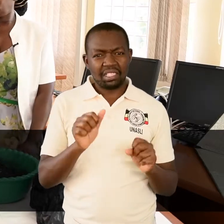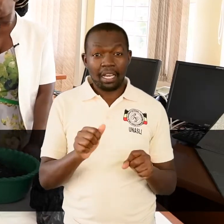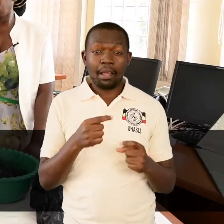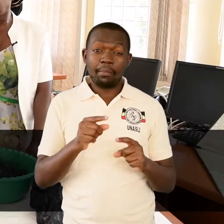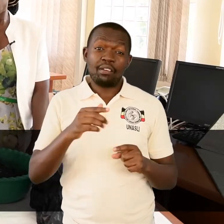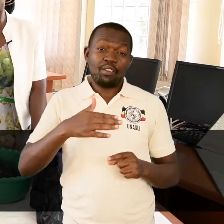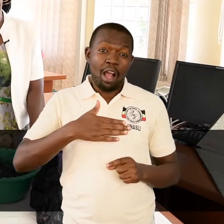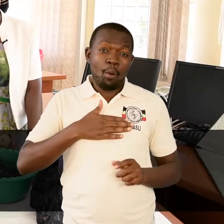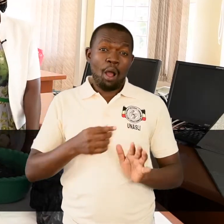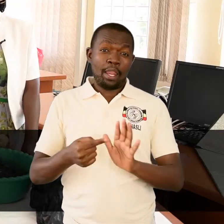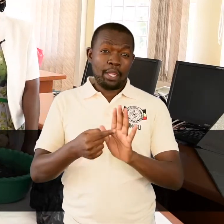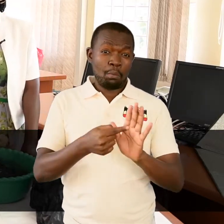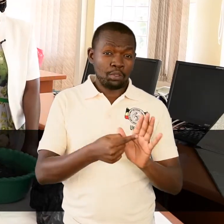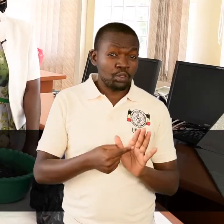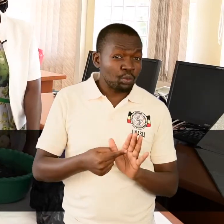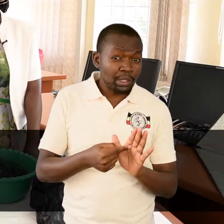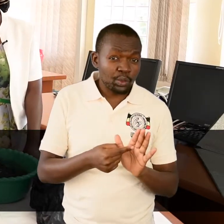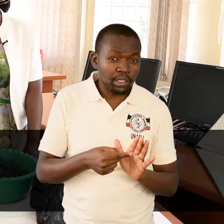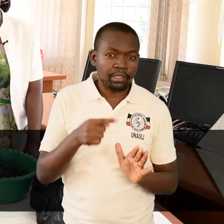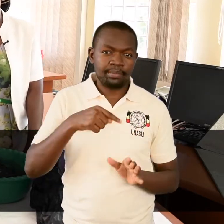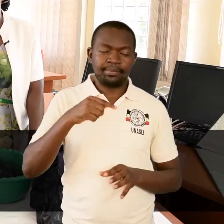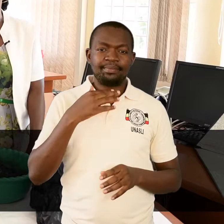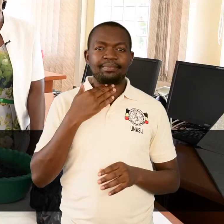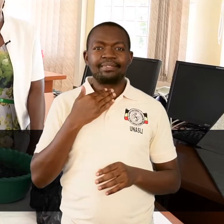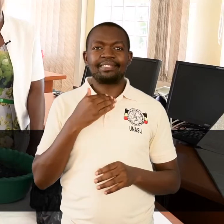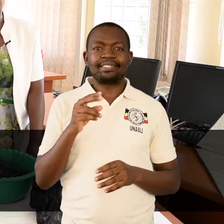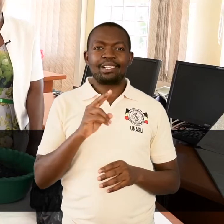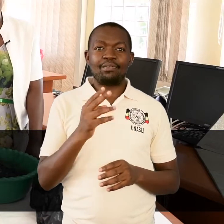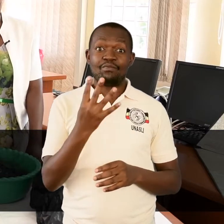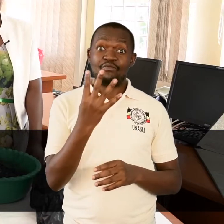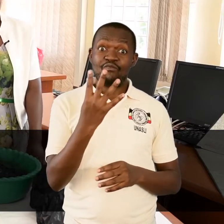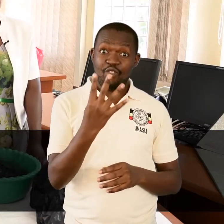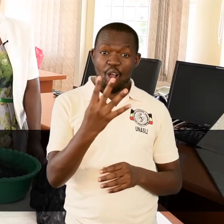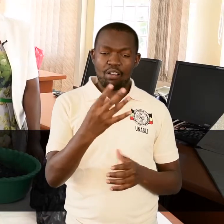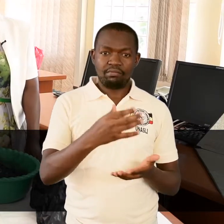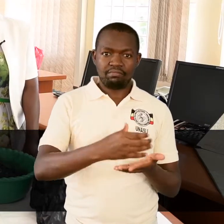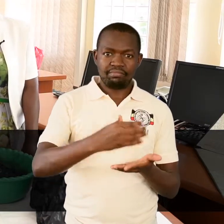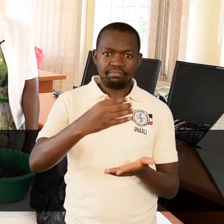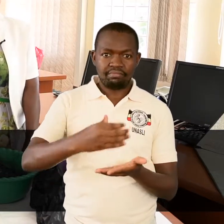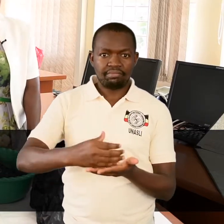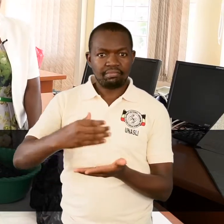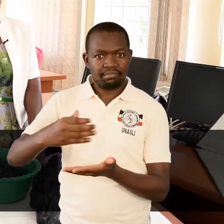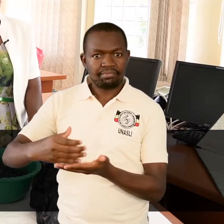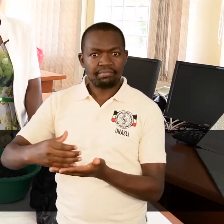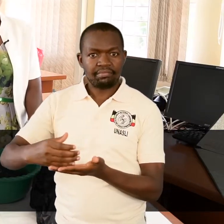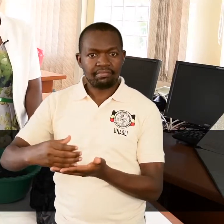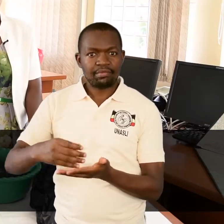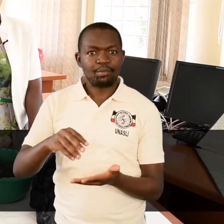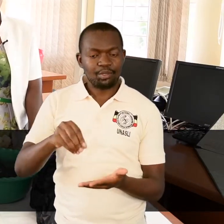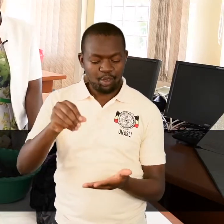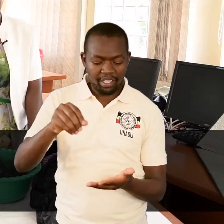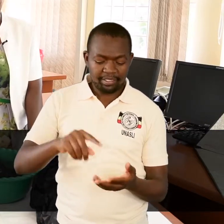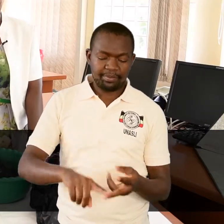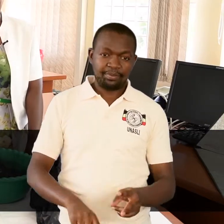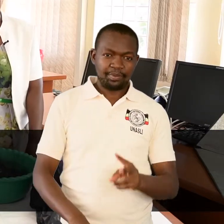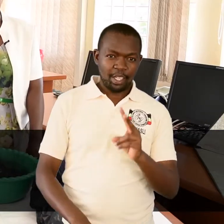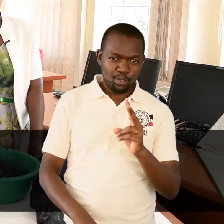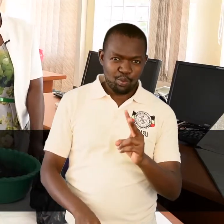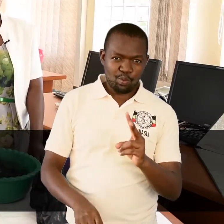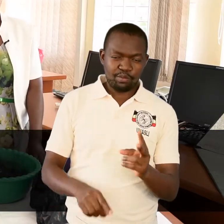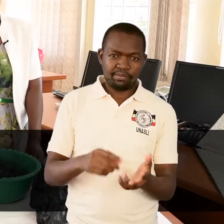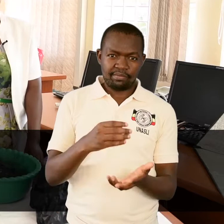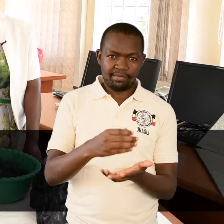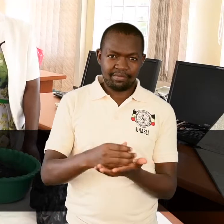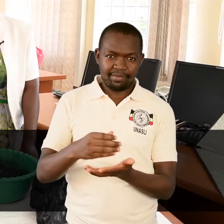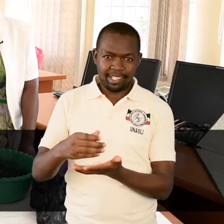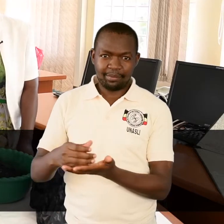our demonstration today, we are going to use 4 cups of soil and 2 cups of charcoal dust,